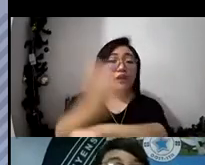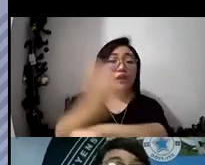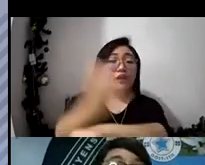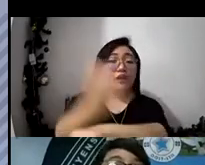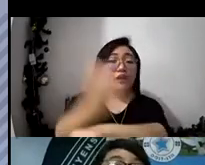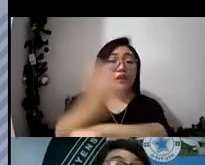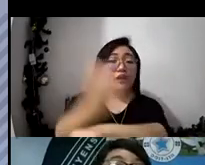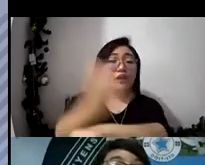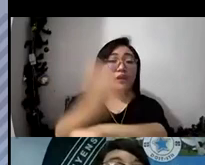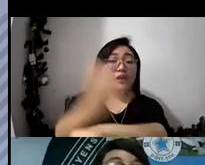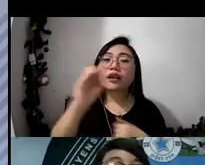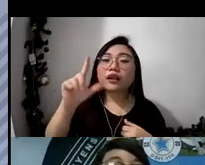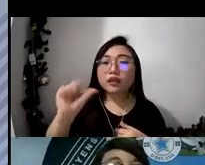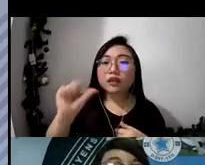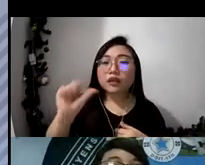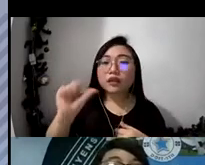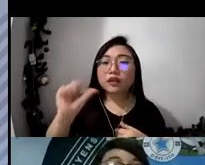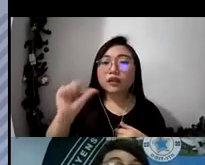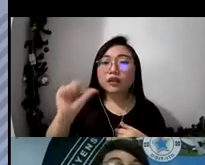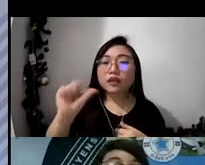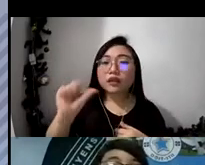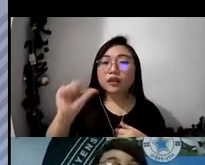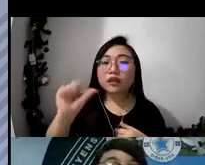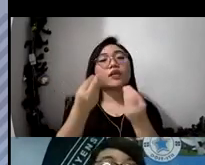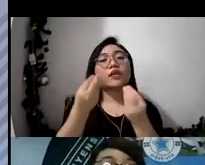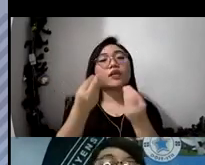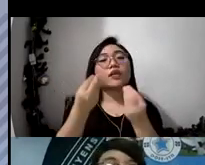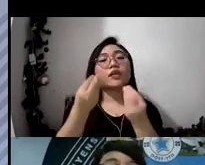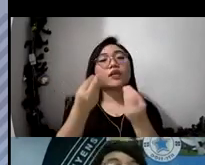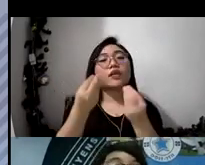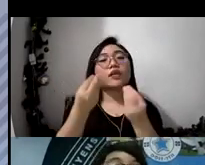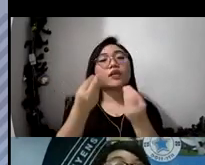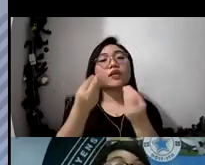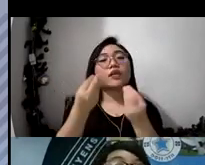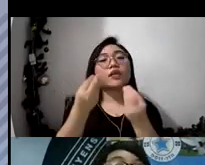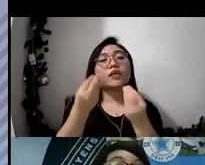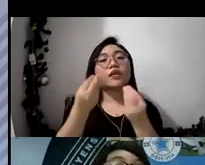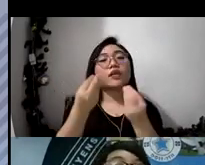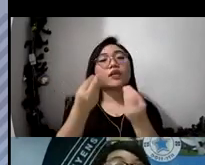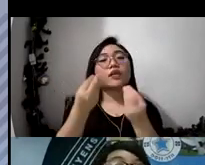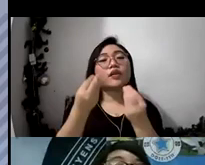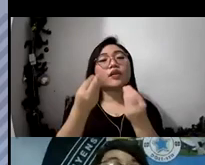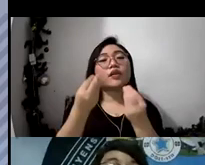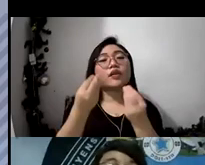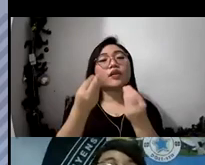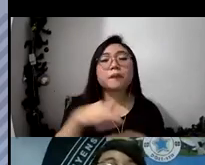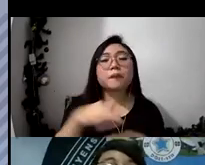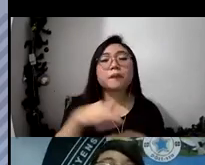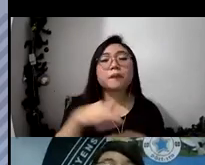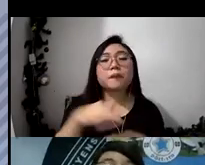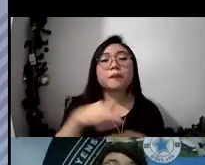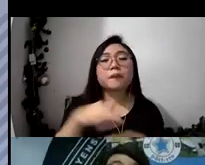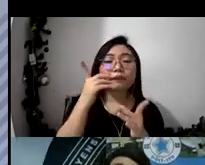Collaborative Tools, given this 11th day of November 2020 via Zoom, signed by our director, Director Richard P. Burgos. So,